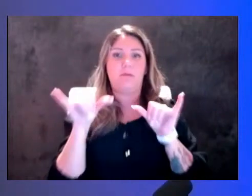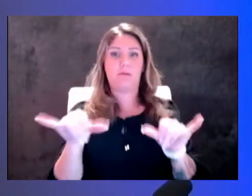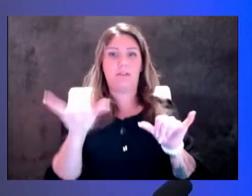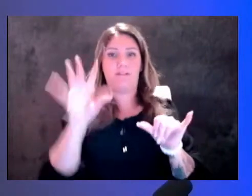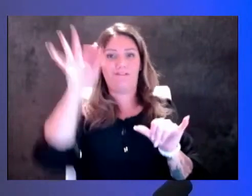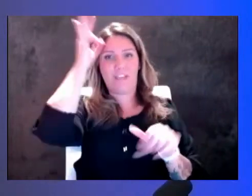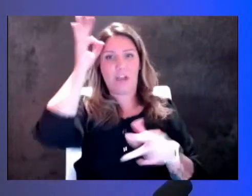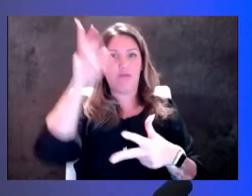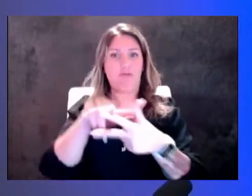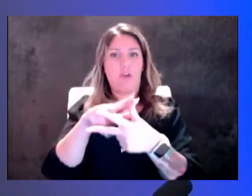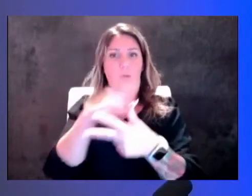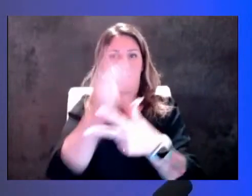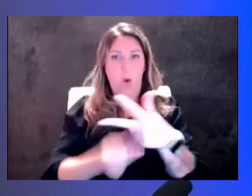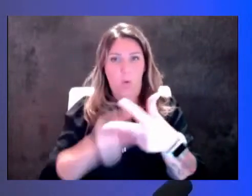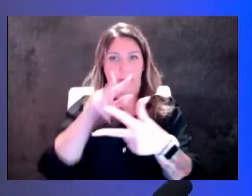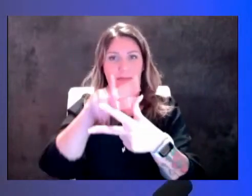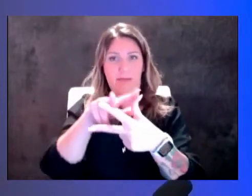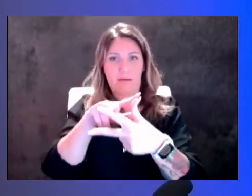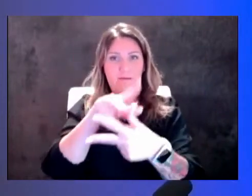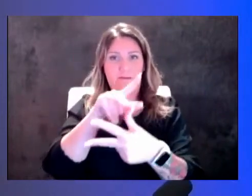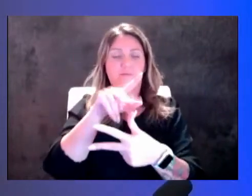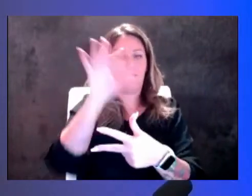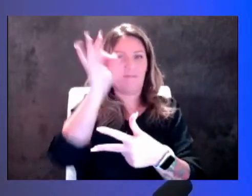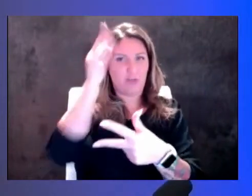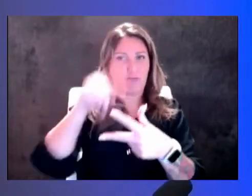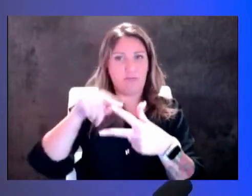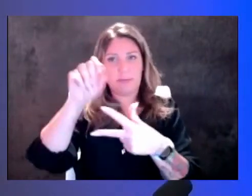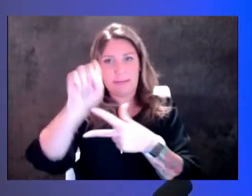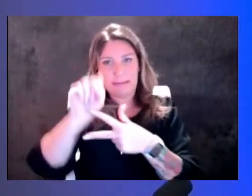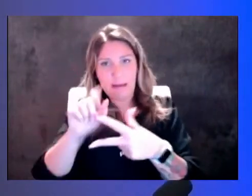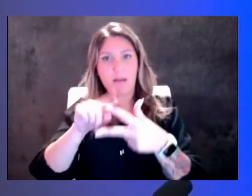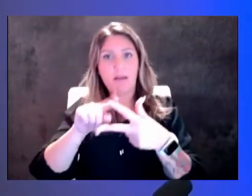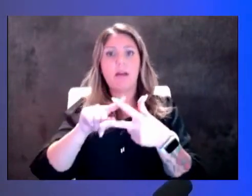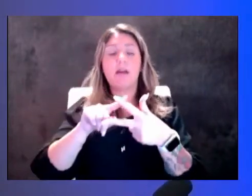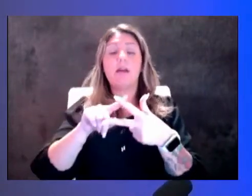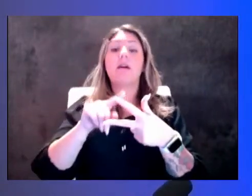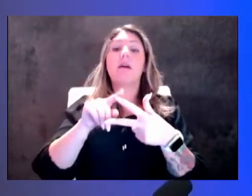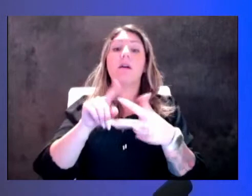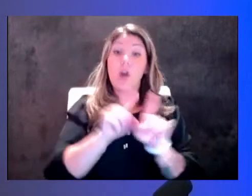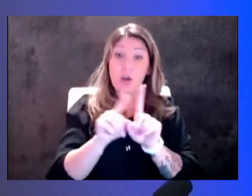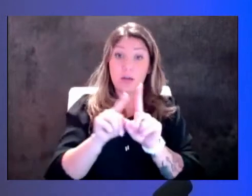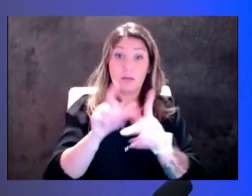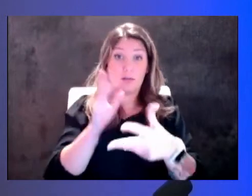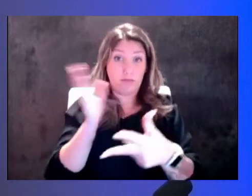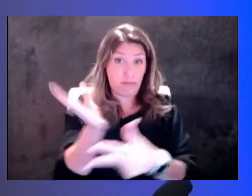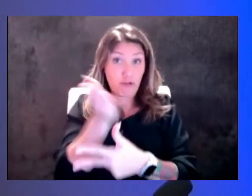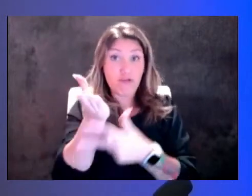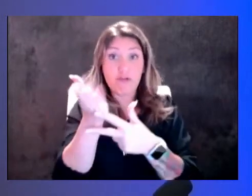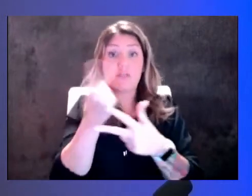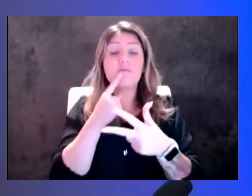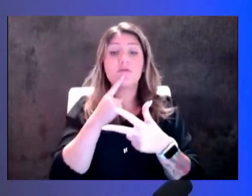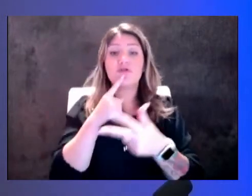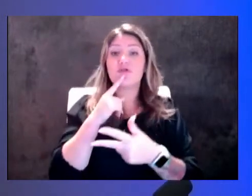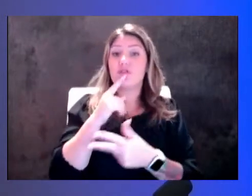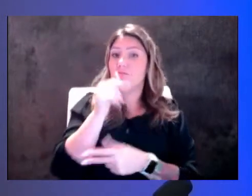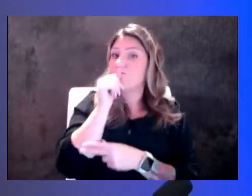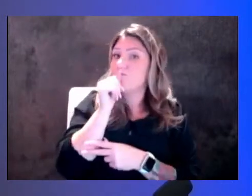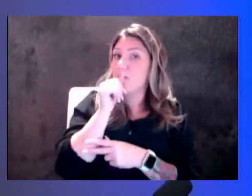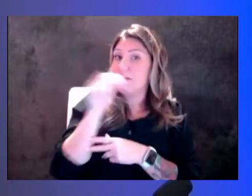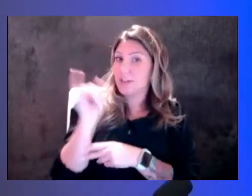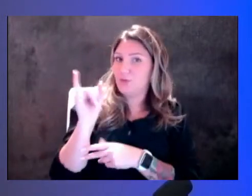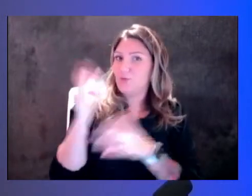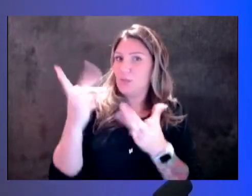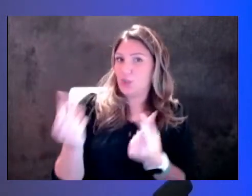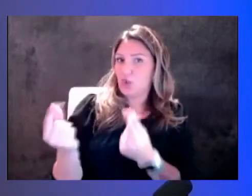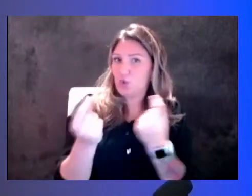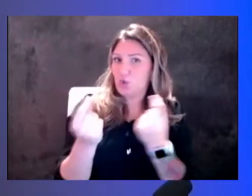level. Now at a state level, we're really encouraging them to also tell our private insurers what to do. Many other